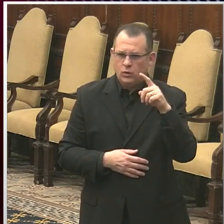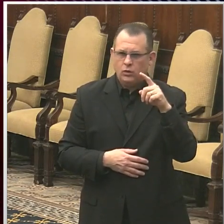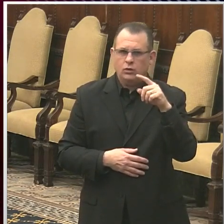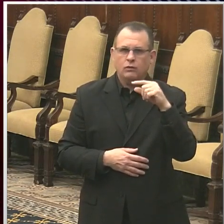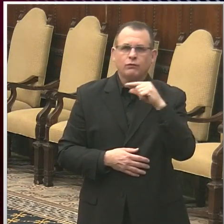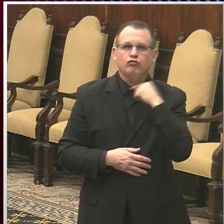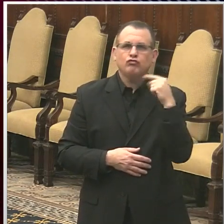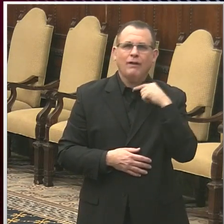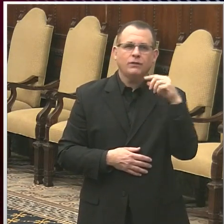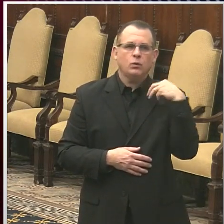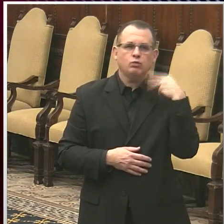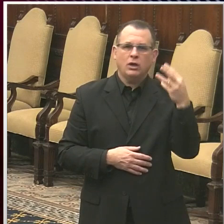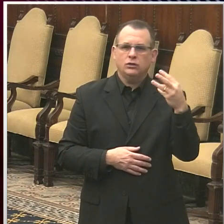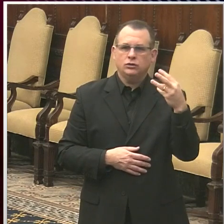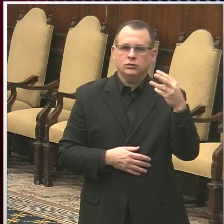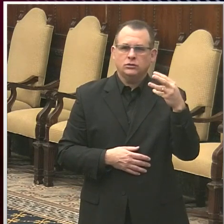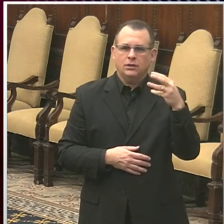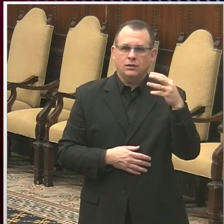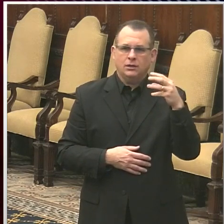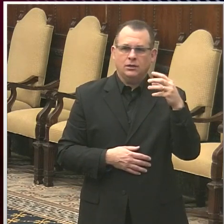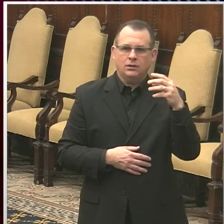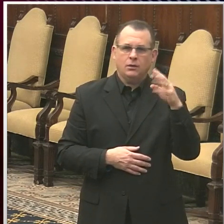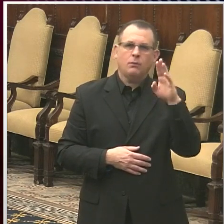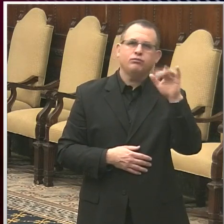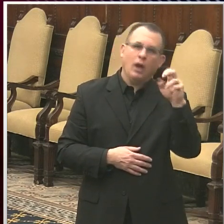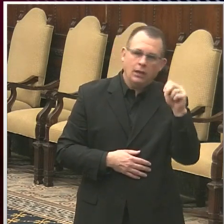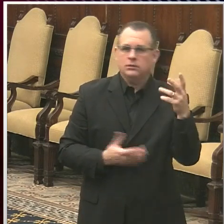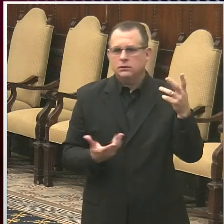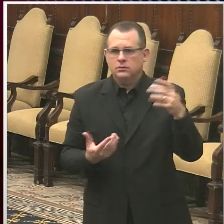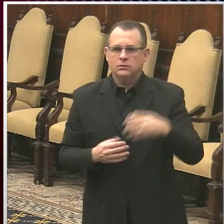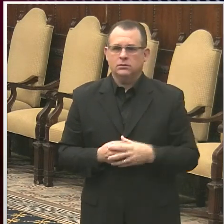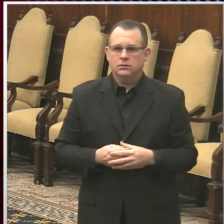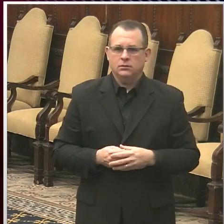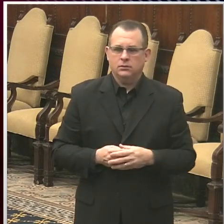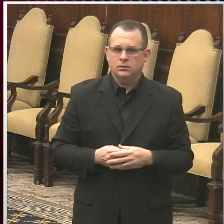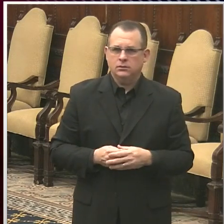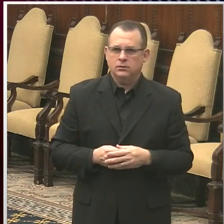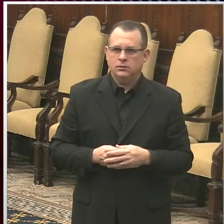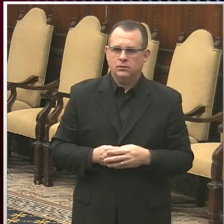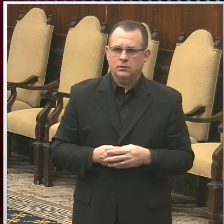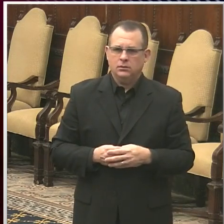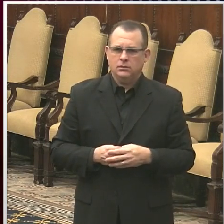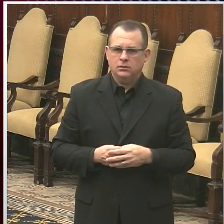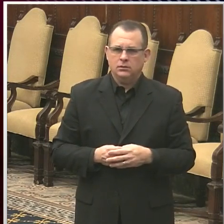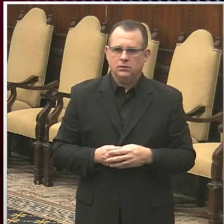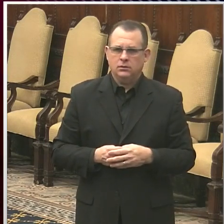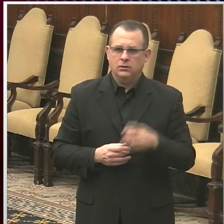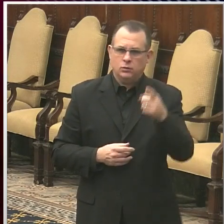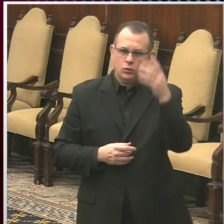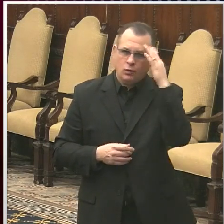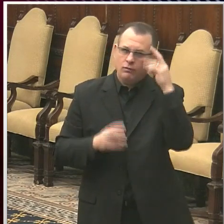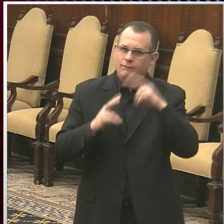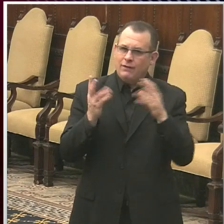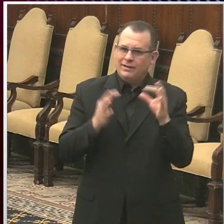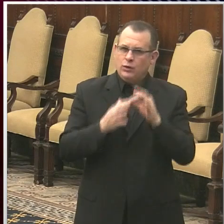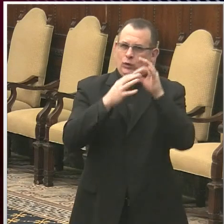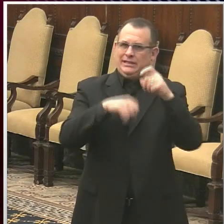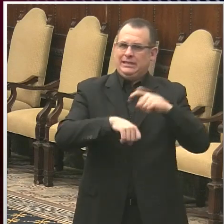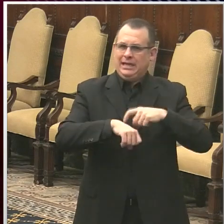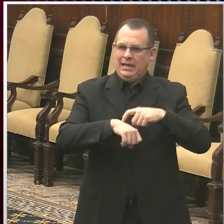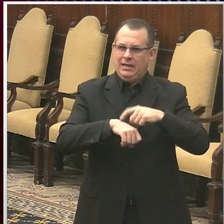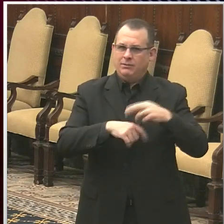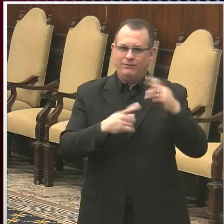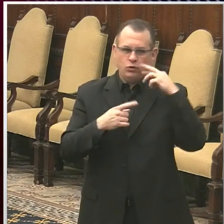Brian. You know, in the Ramzan time, this is a special religious time for everybody.